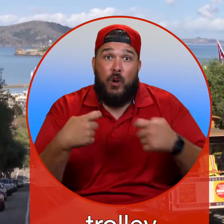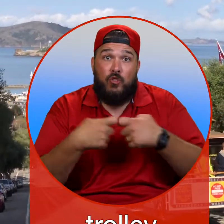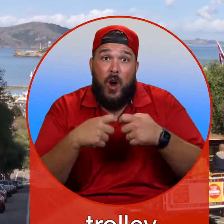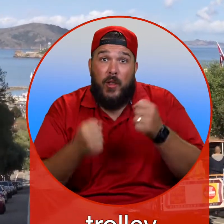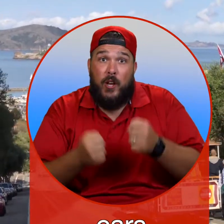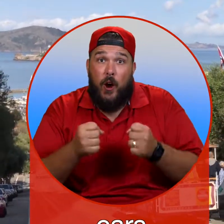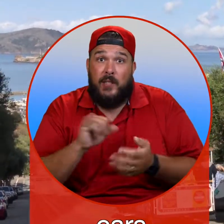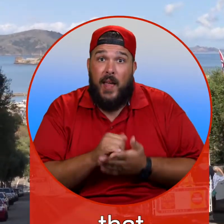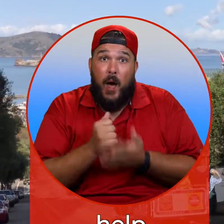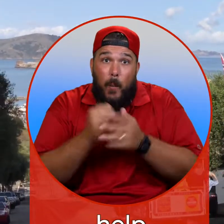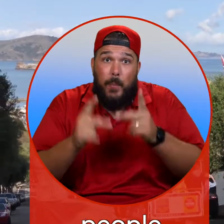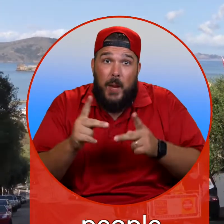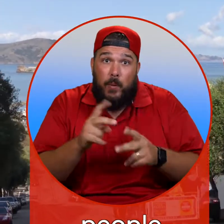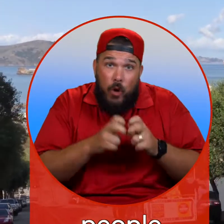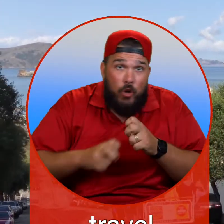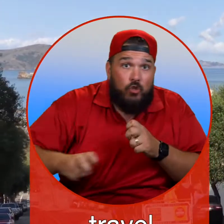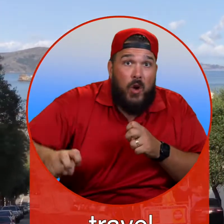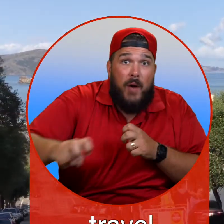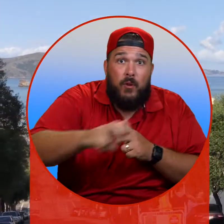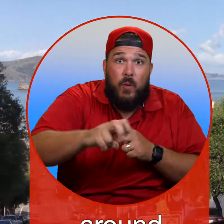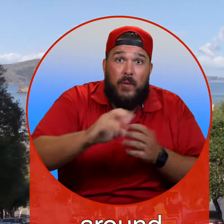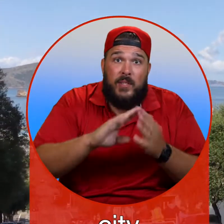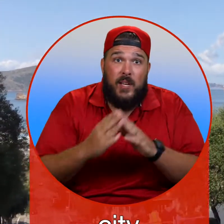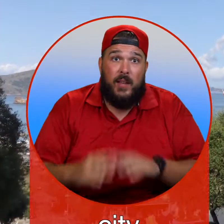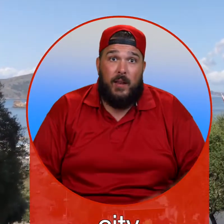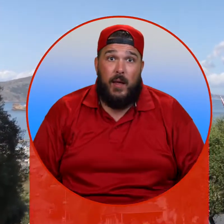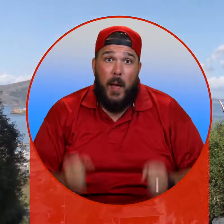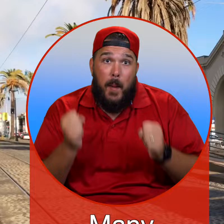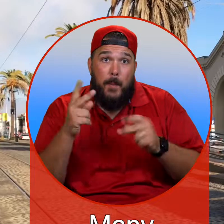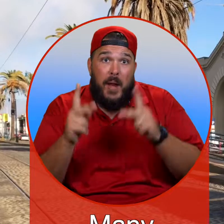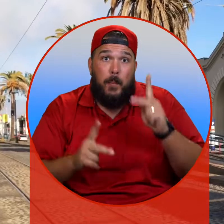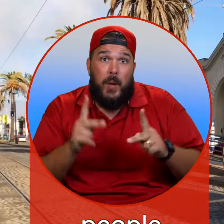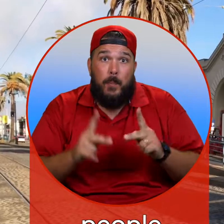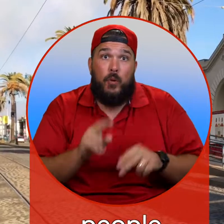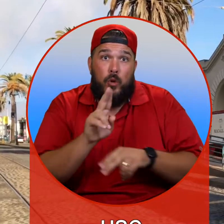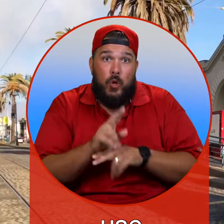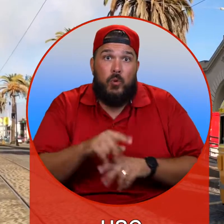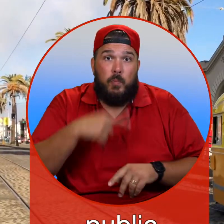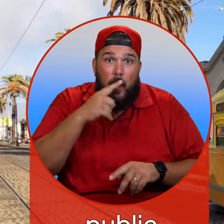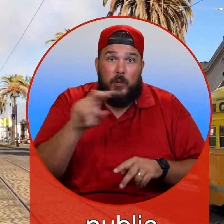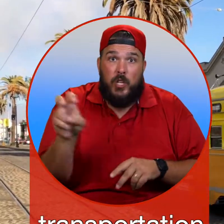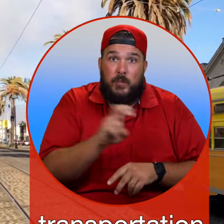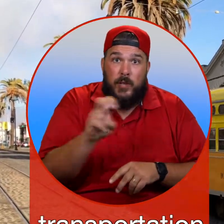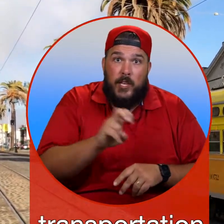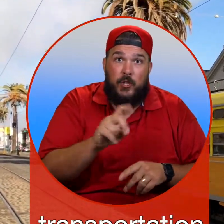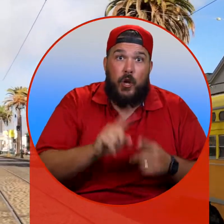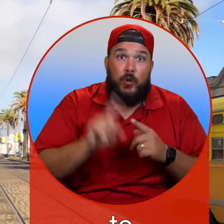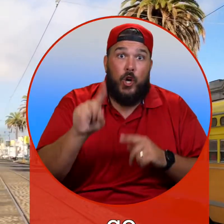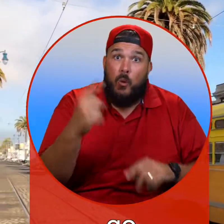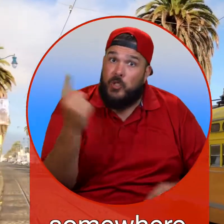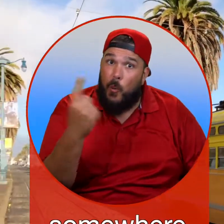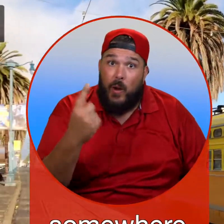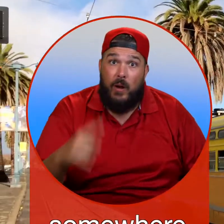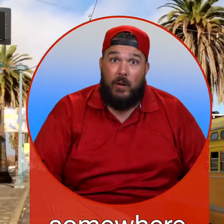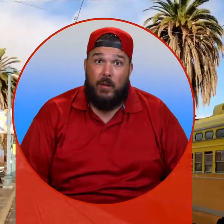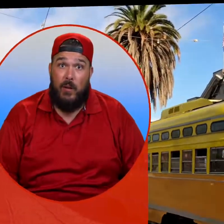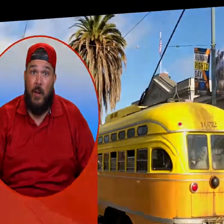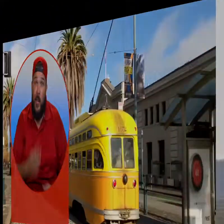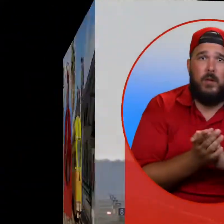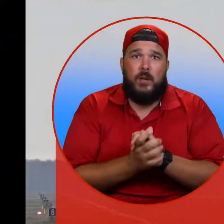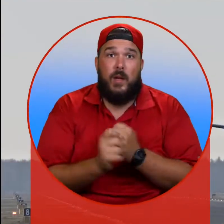have trolley cars that help people travel around the city. Many people use public transportation to go